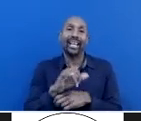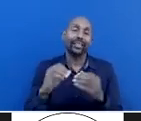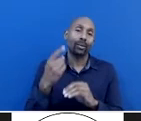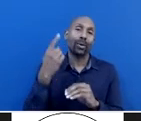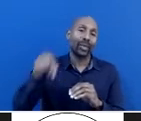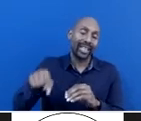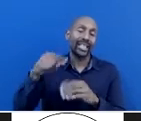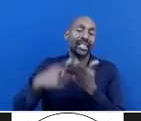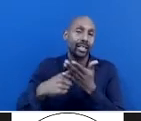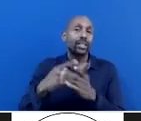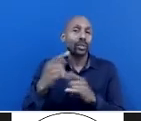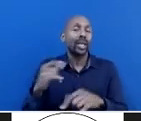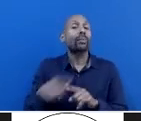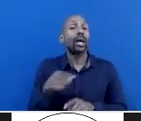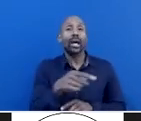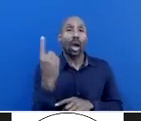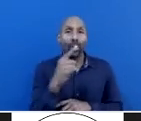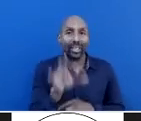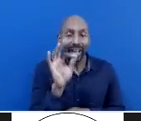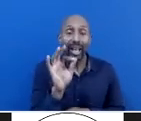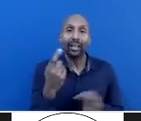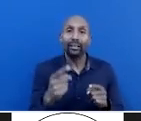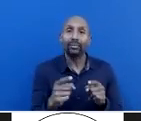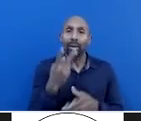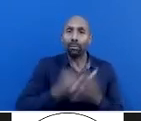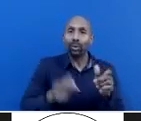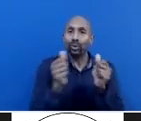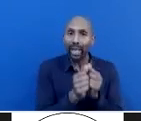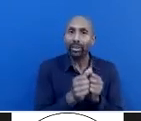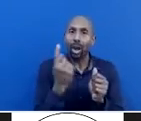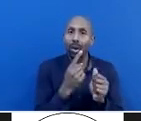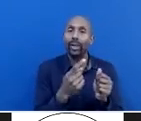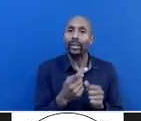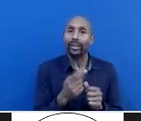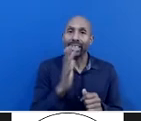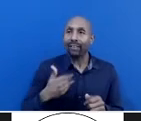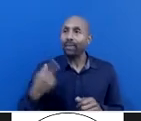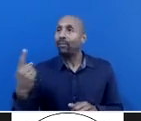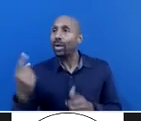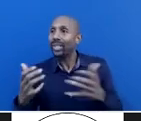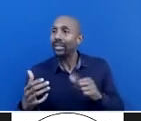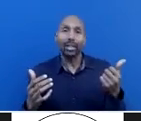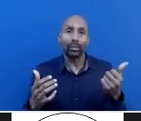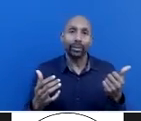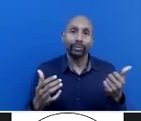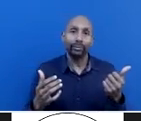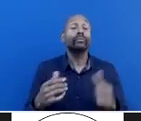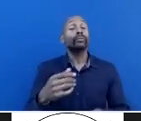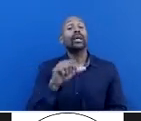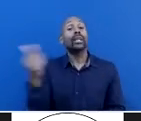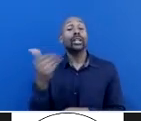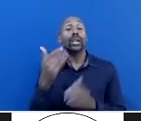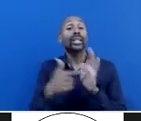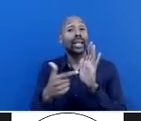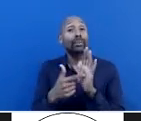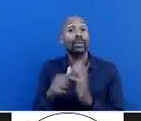These are always tethered. I'll give you the perfect example alongside, Malcolm is Martin, right?